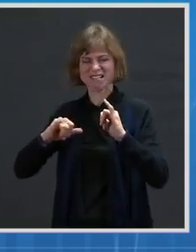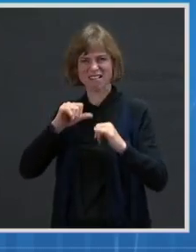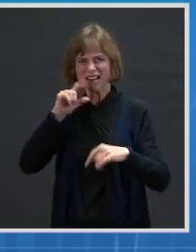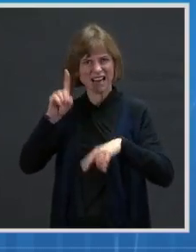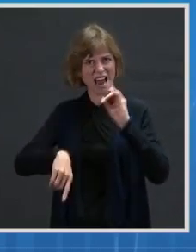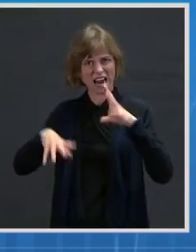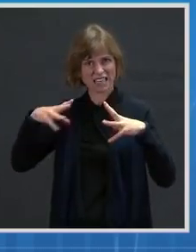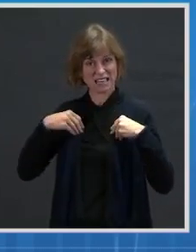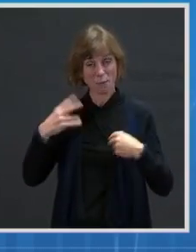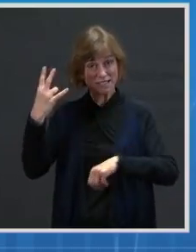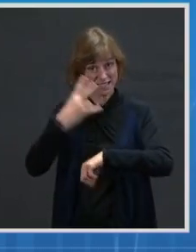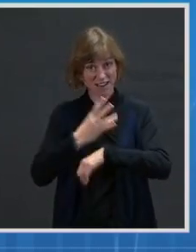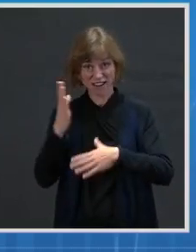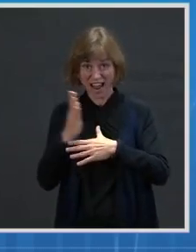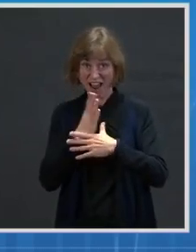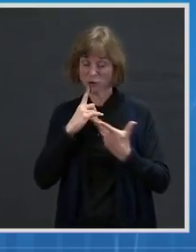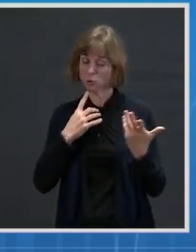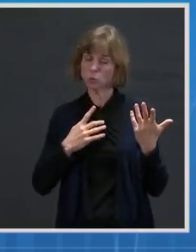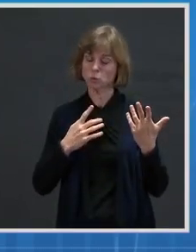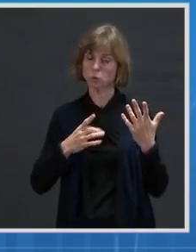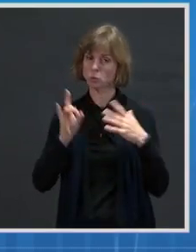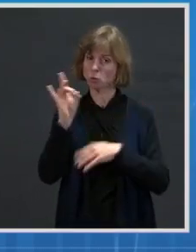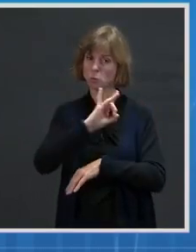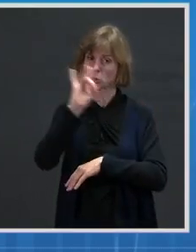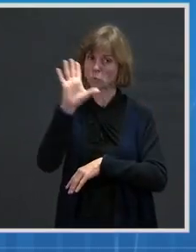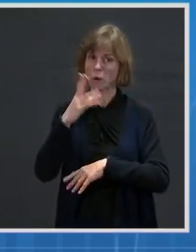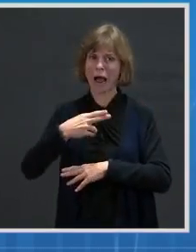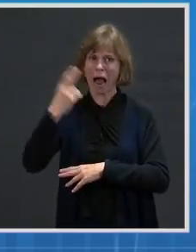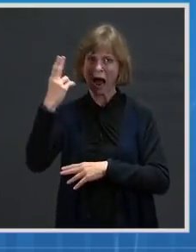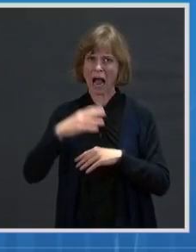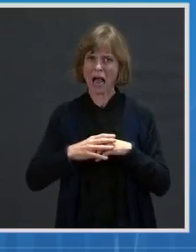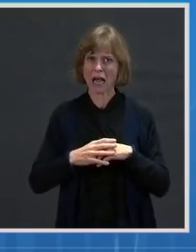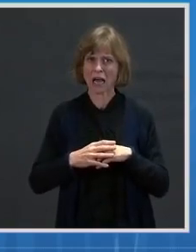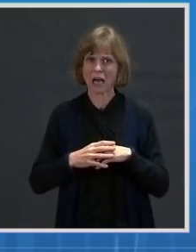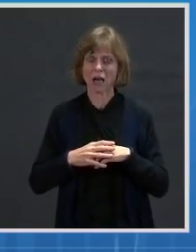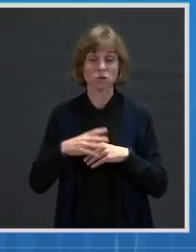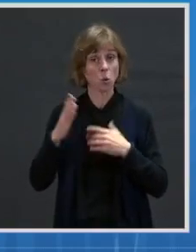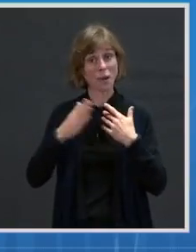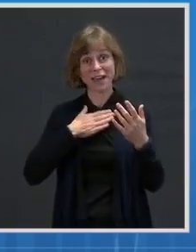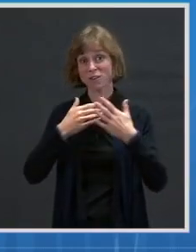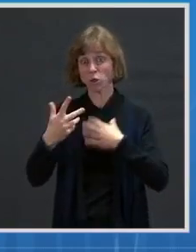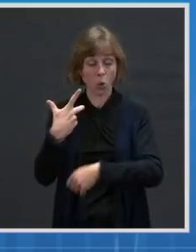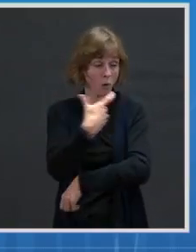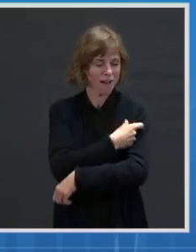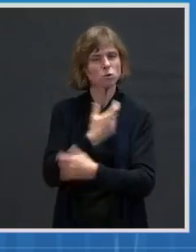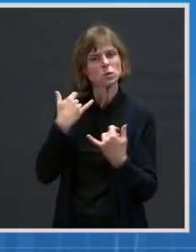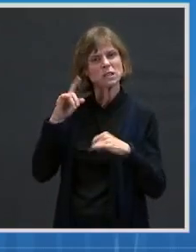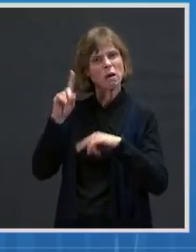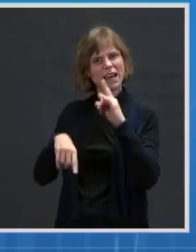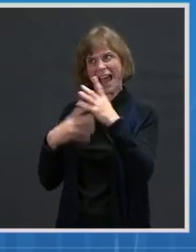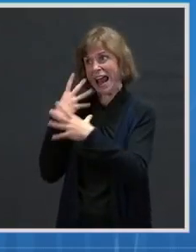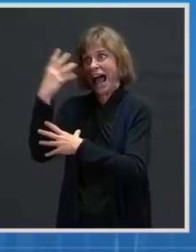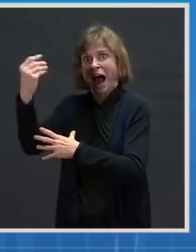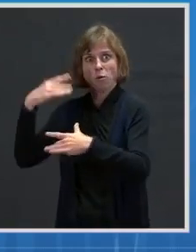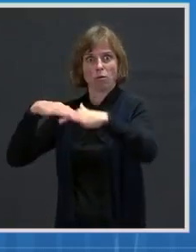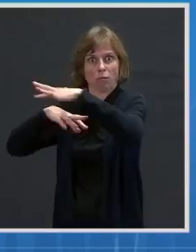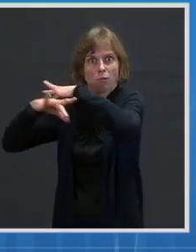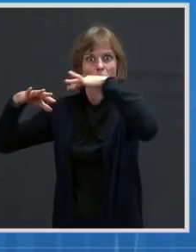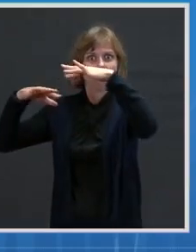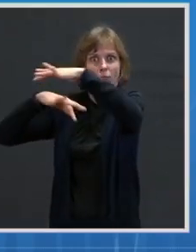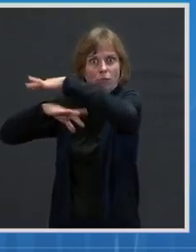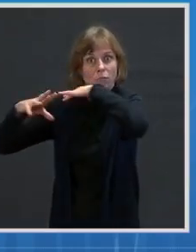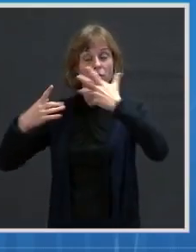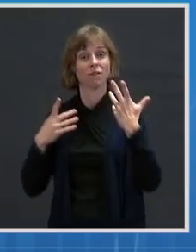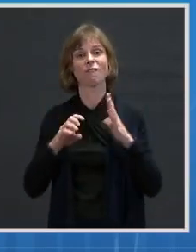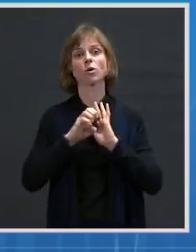being quite high. So there are things, even if you're vaccinated, that you're not going to be able to do in society. For example,